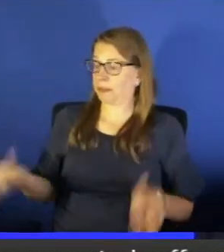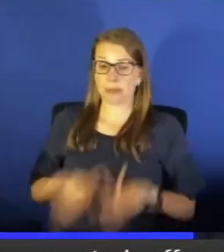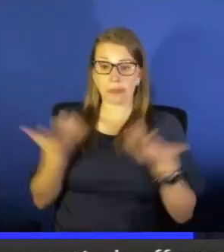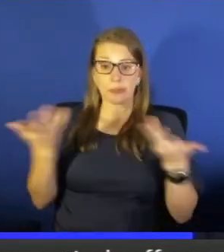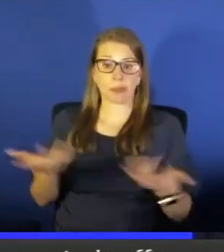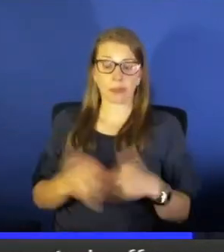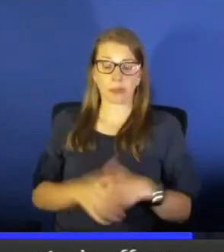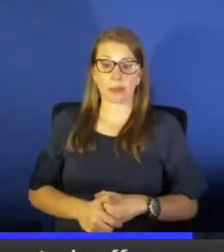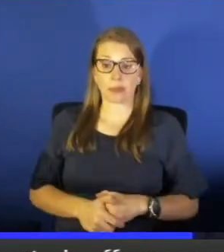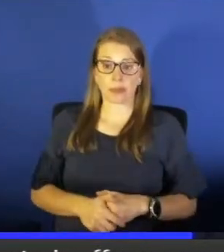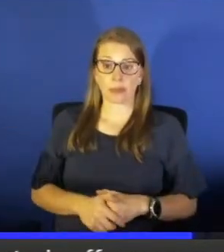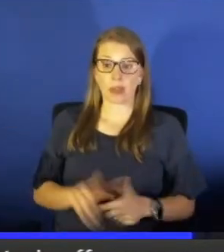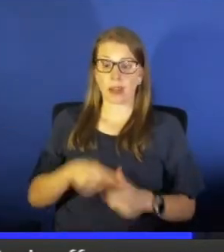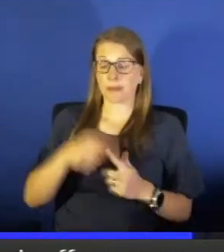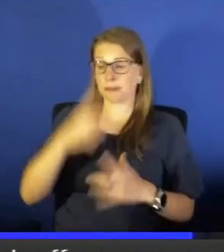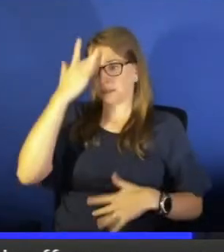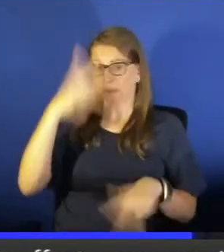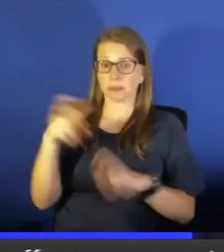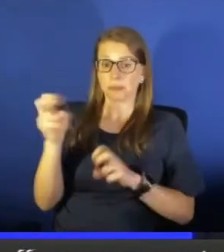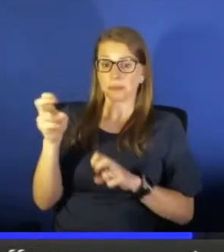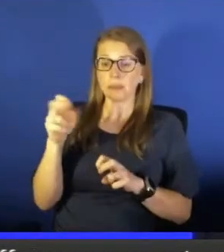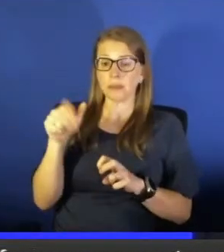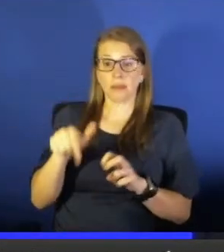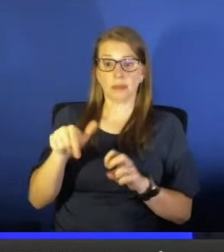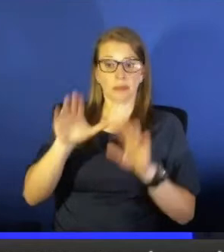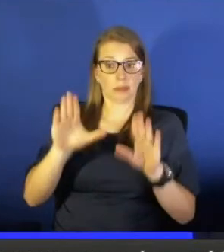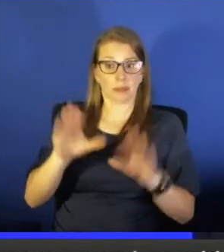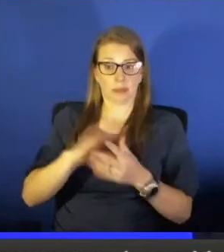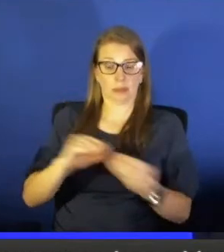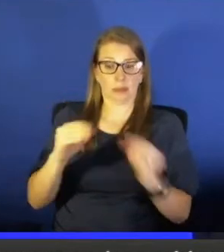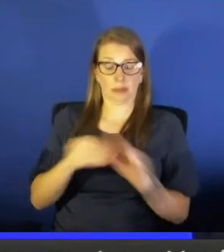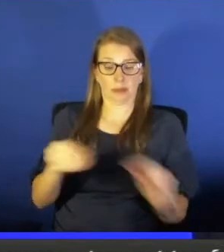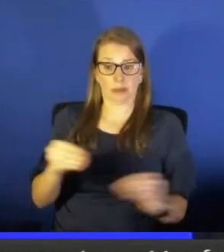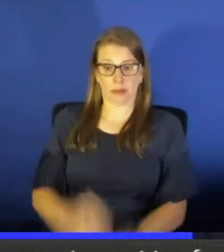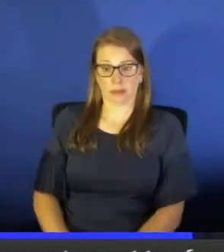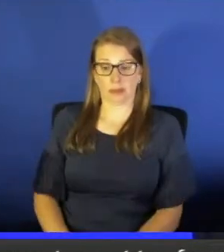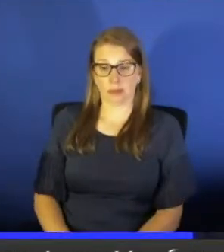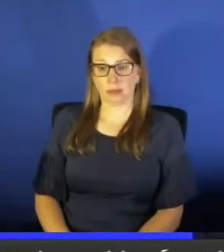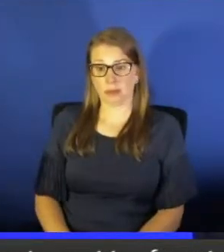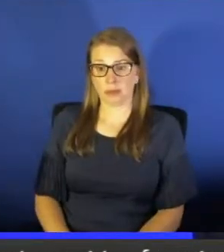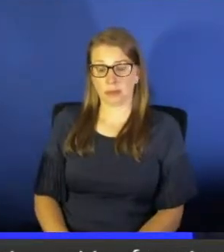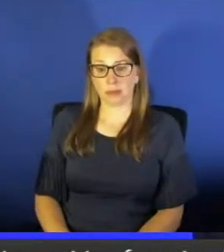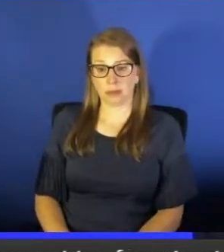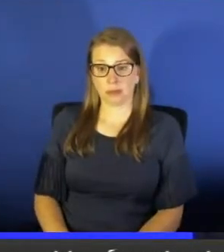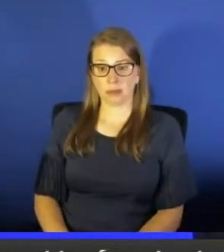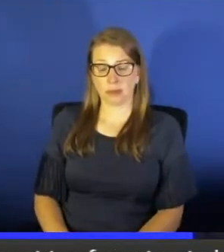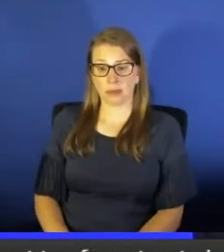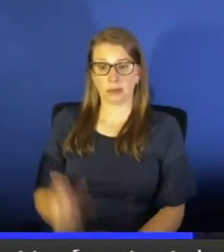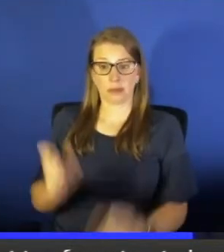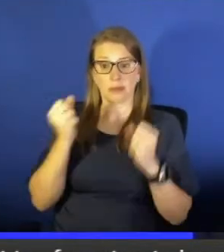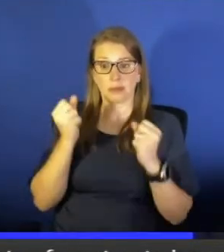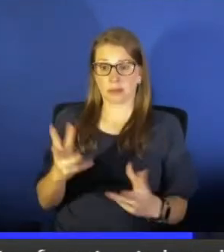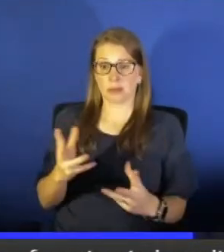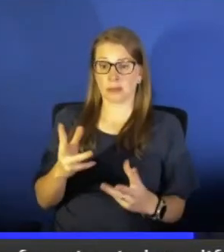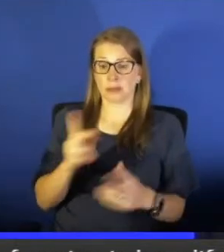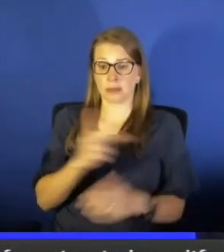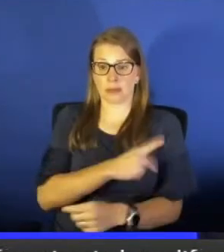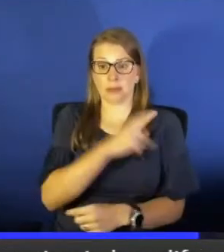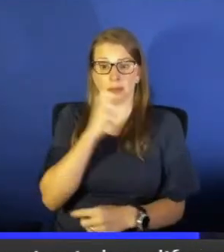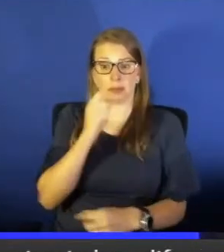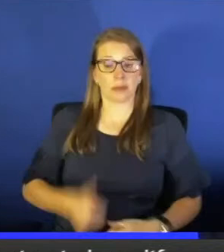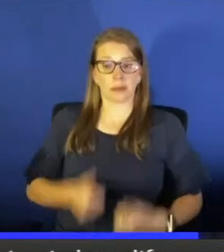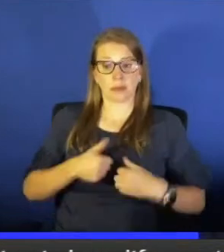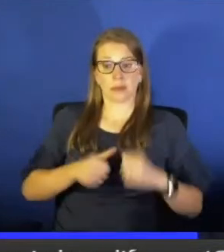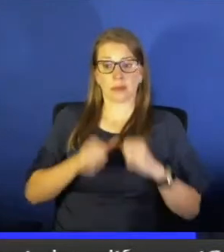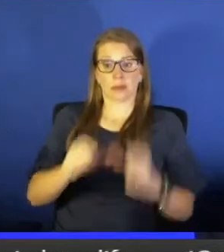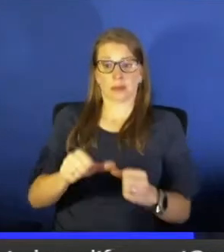get this sick, this is great. This is a great story. But many patients don't survive ECMO, right? You're so sick. In